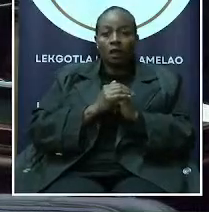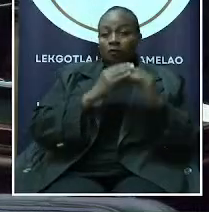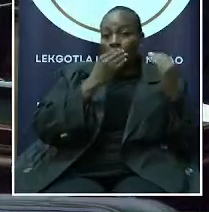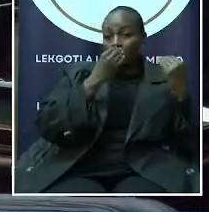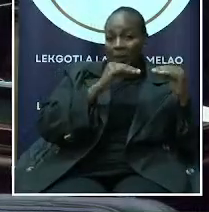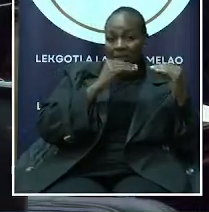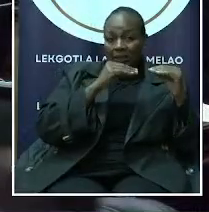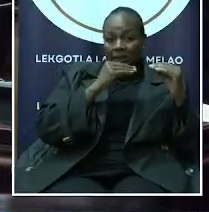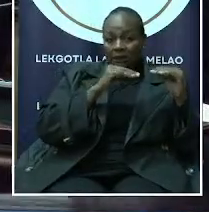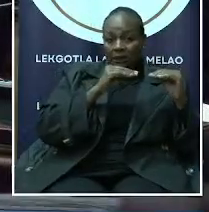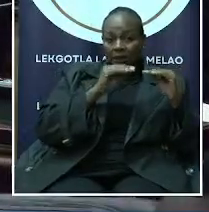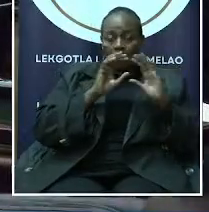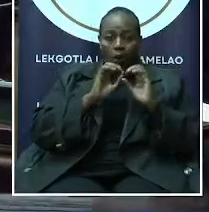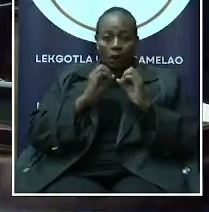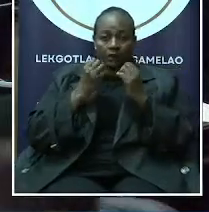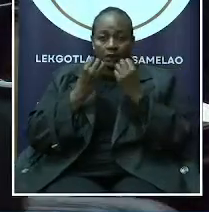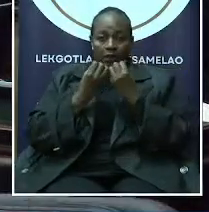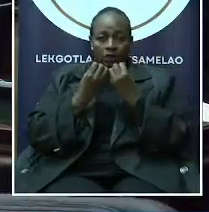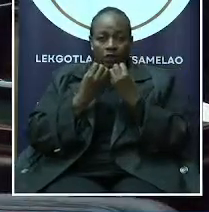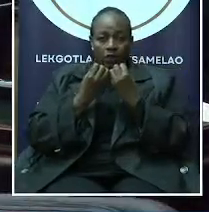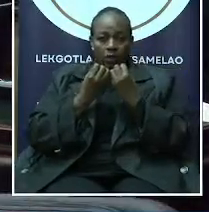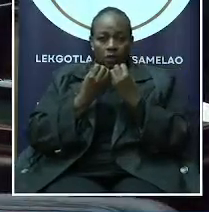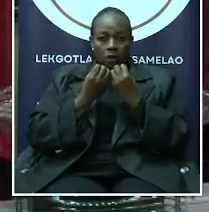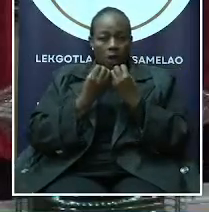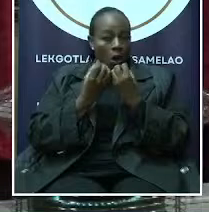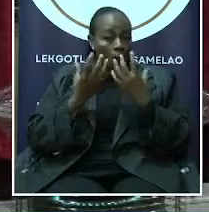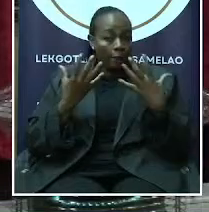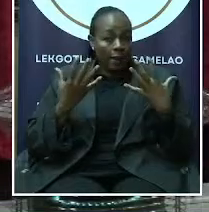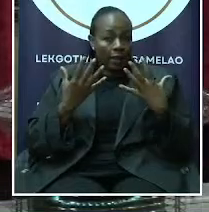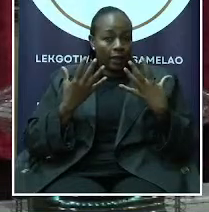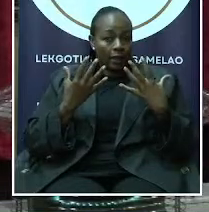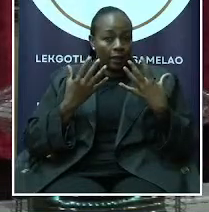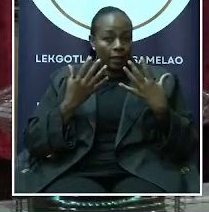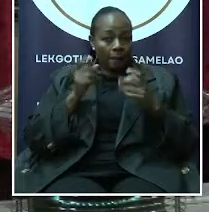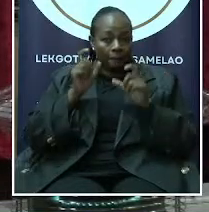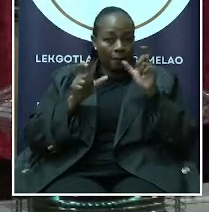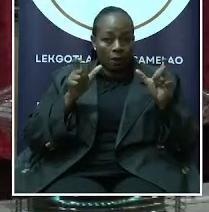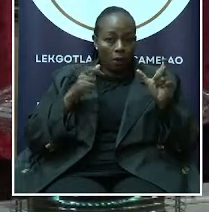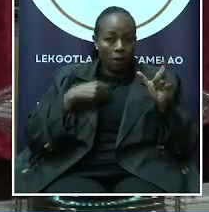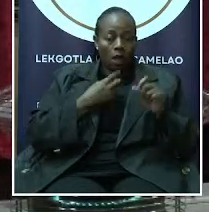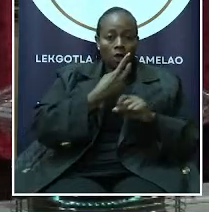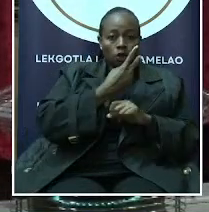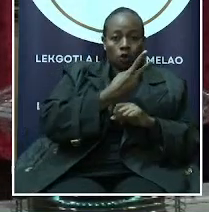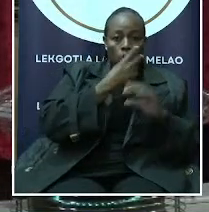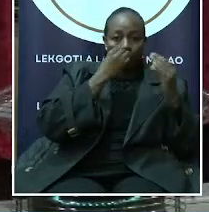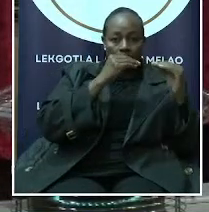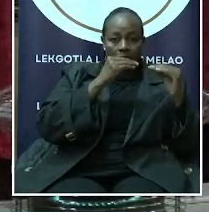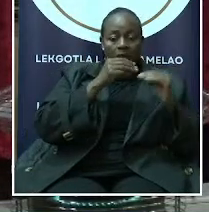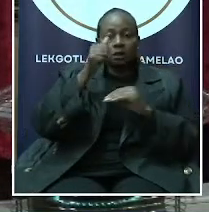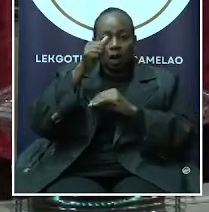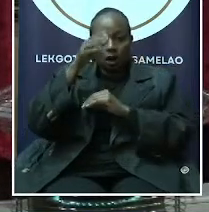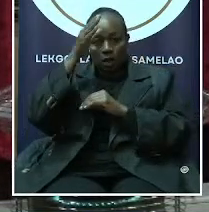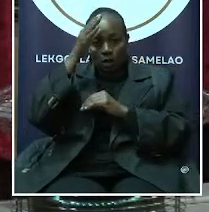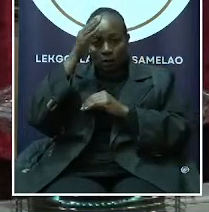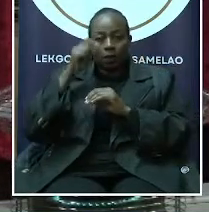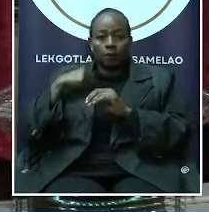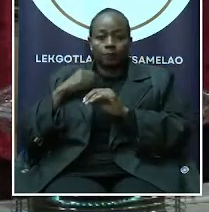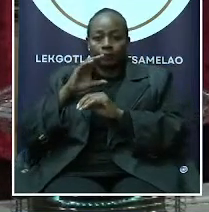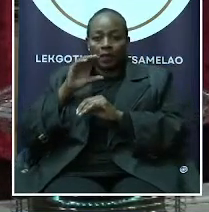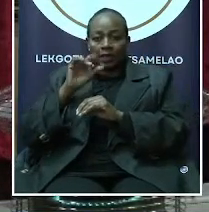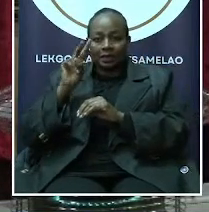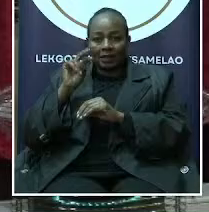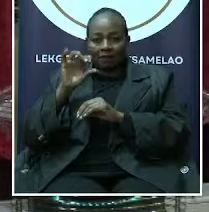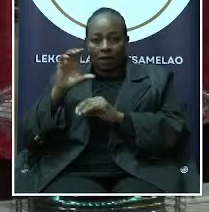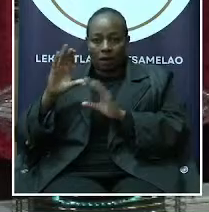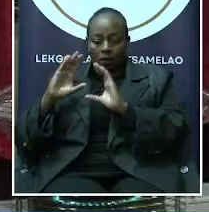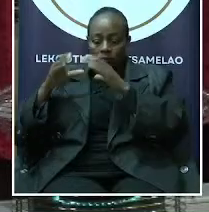and organization, how many people are you taking? 2 for business, 2 academic, 2 civic. Okay, thank